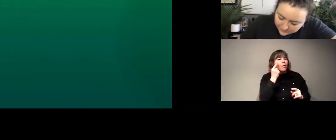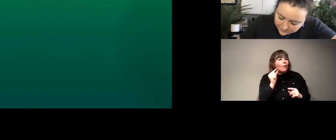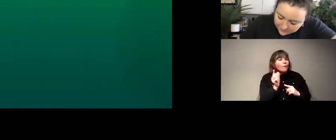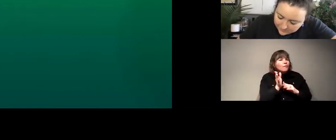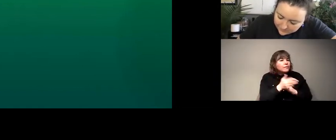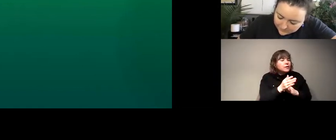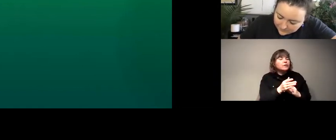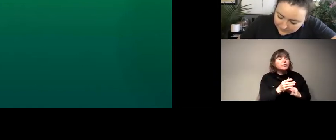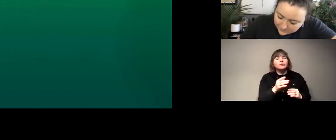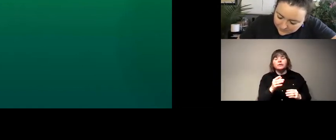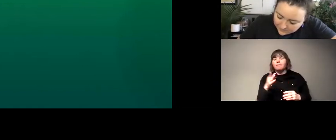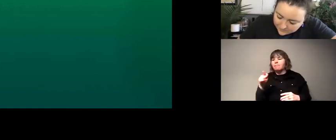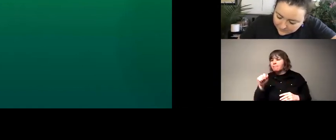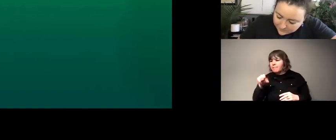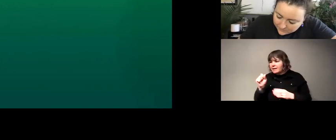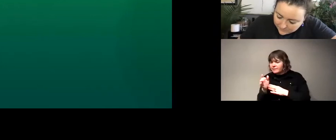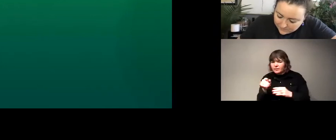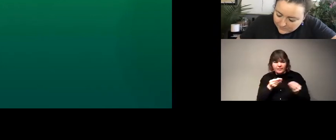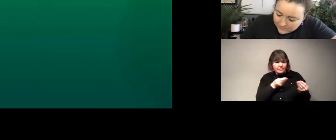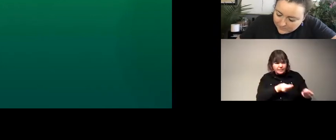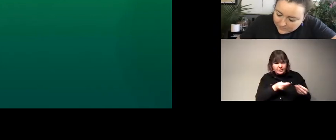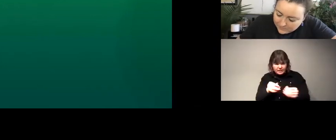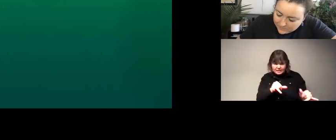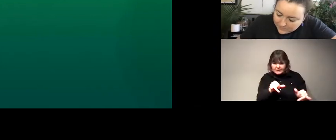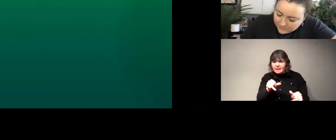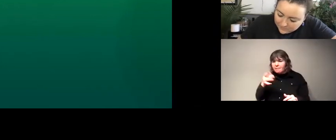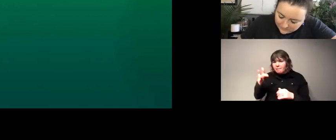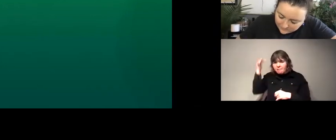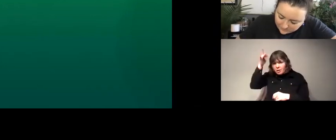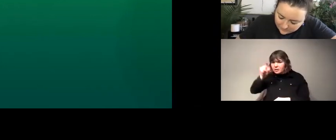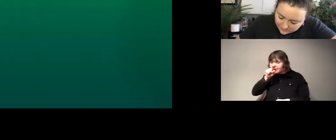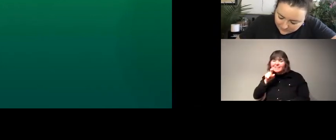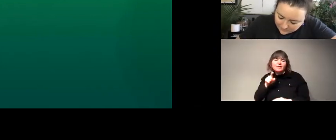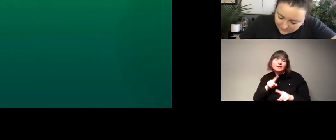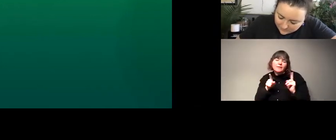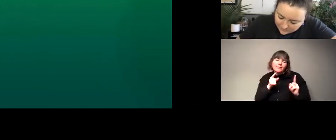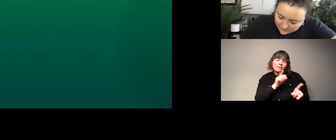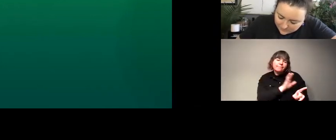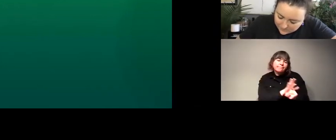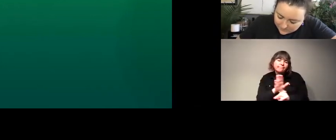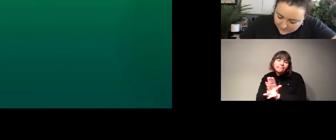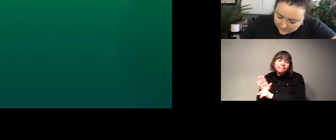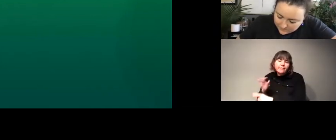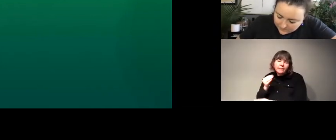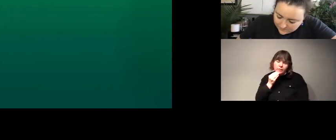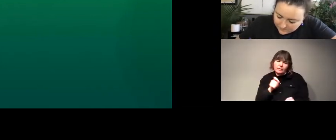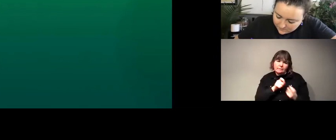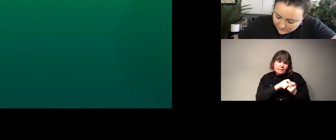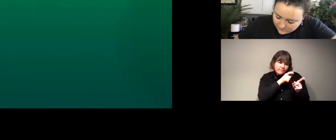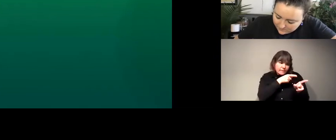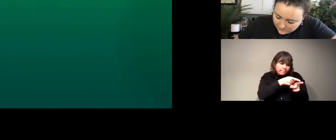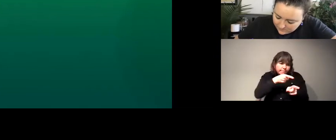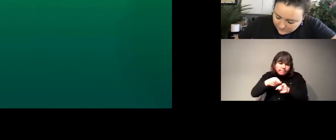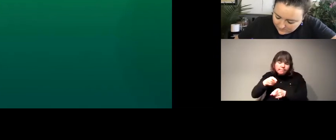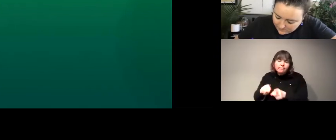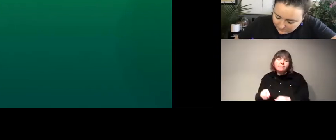goldfish or a bass the same thing we're going to feed a bald eagle. So all of our animals have very specific diets, and